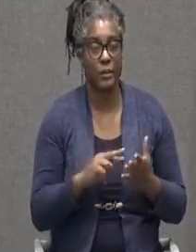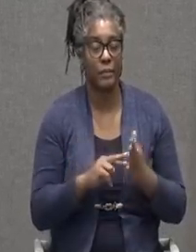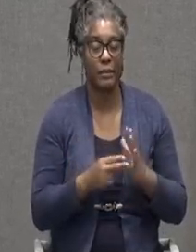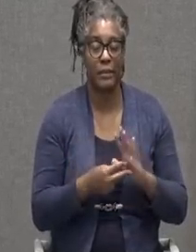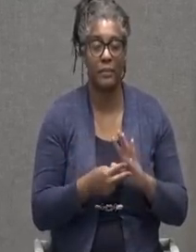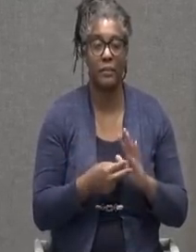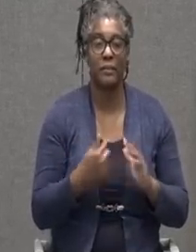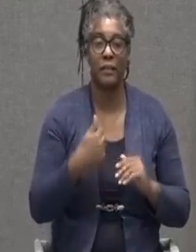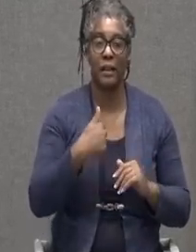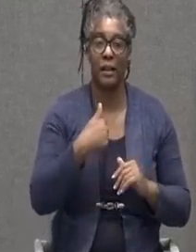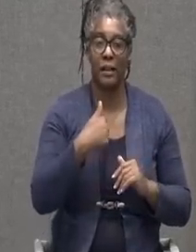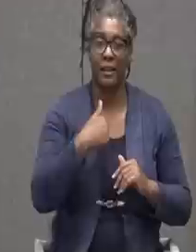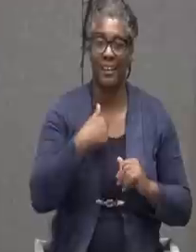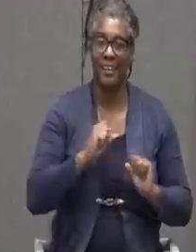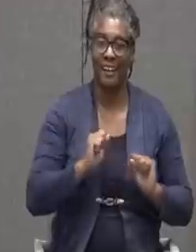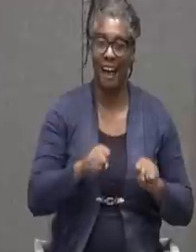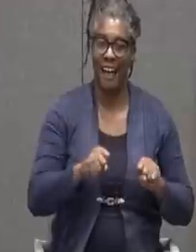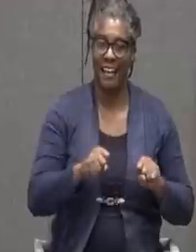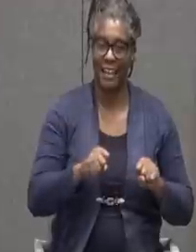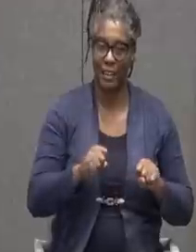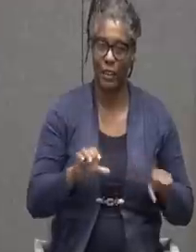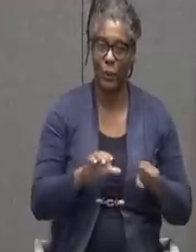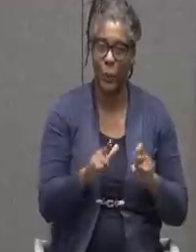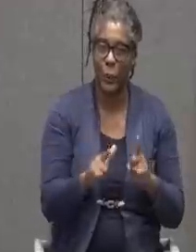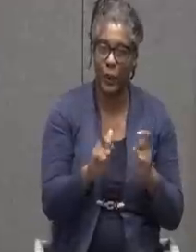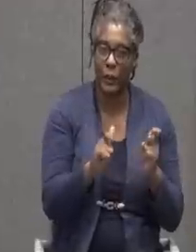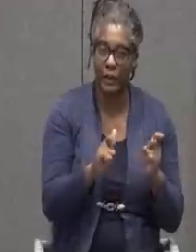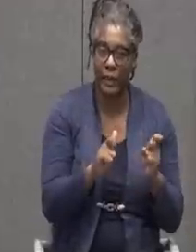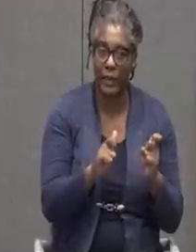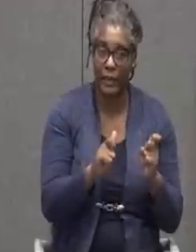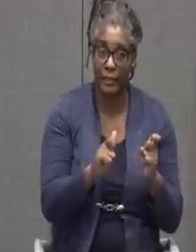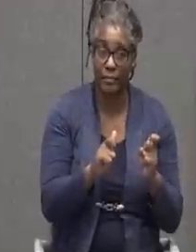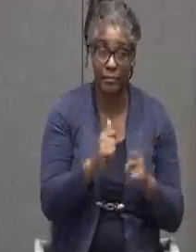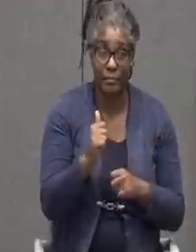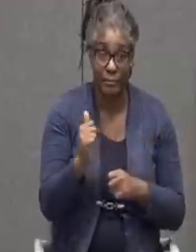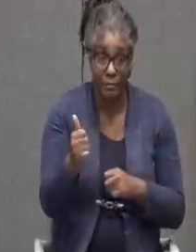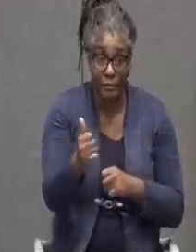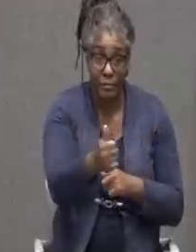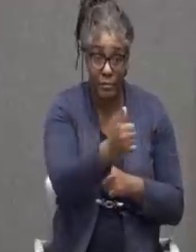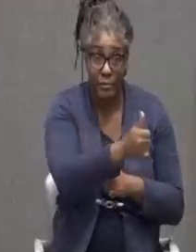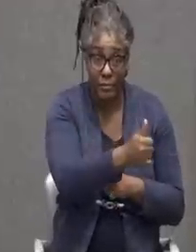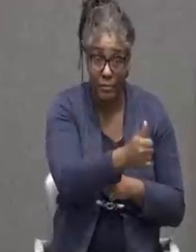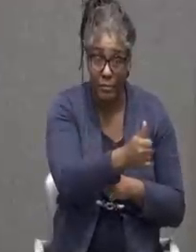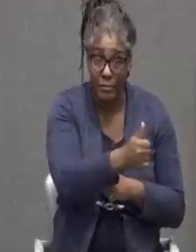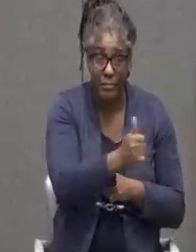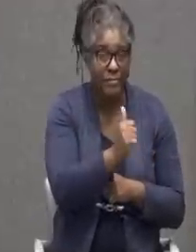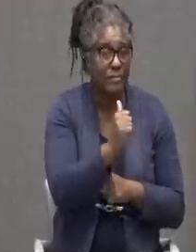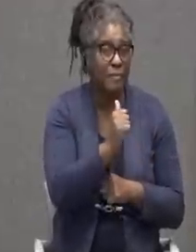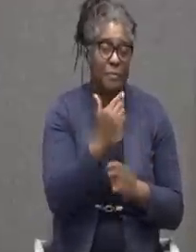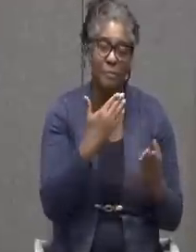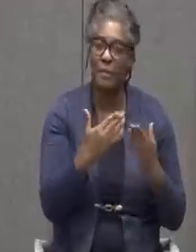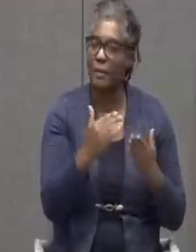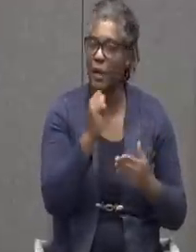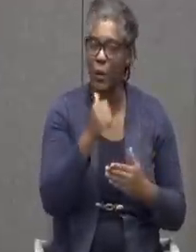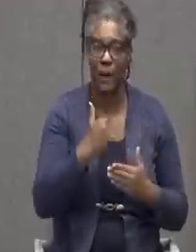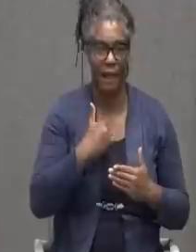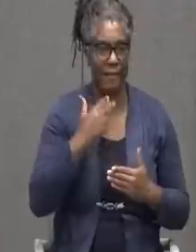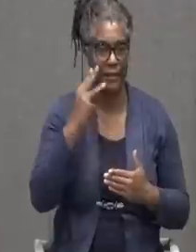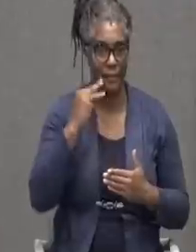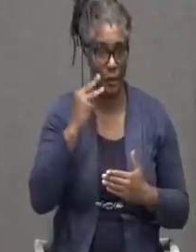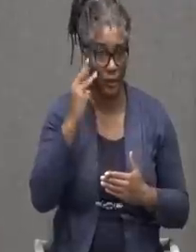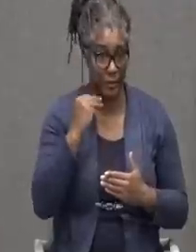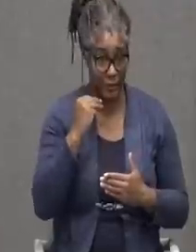kind of am able to quickly do this. You may or may not have that same experience. So I highly,